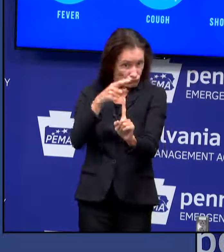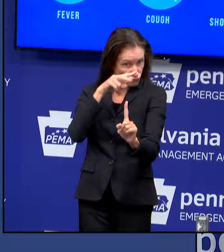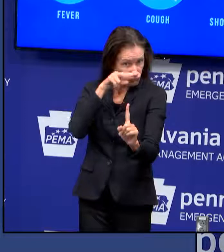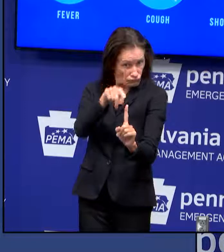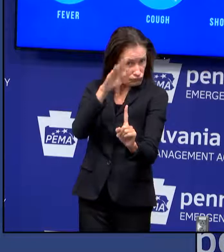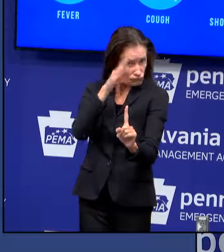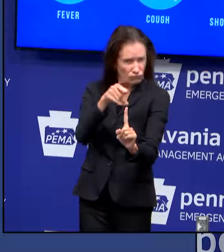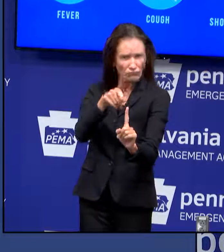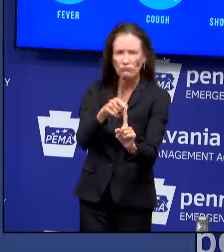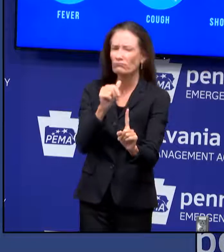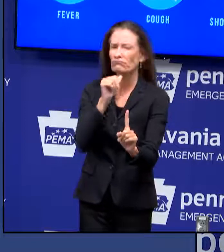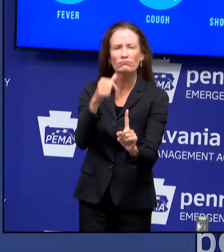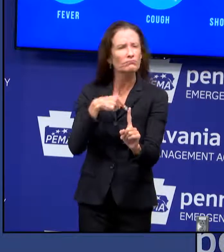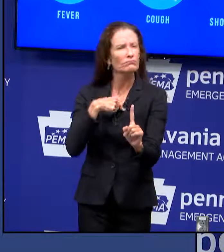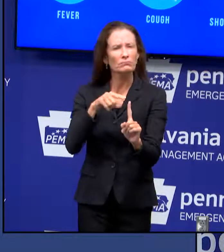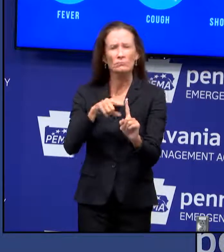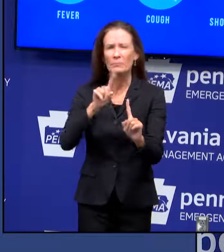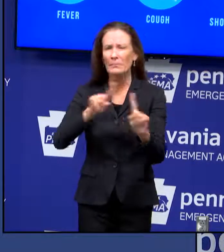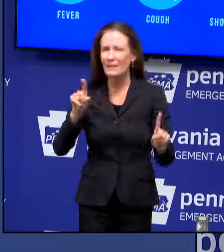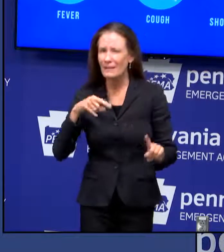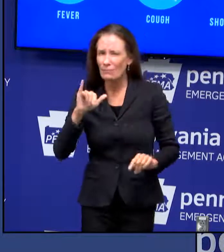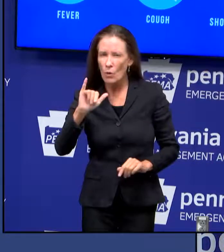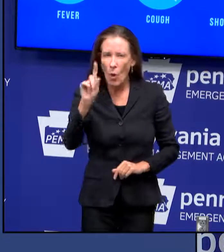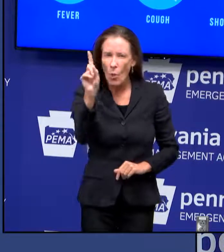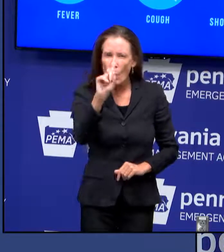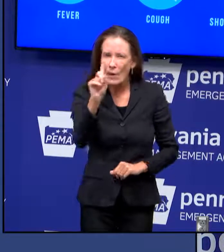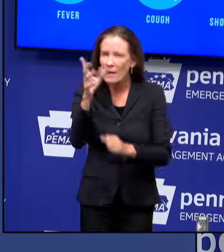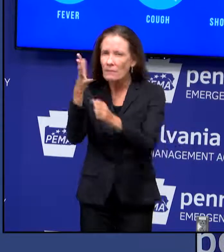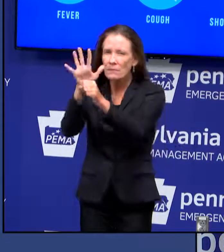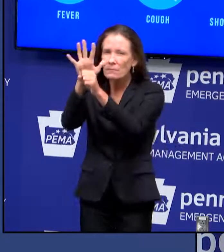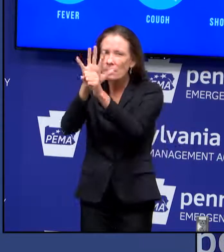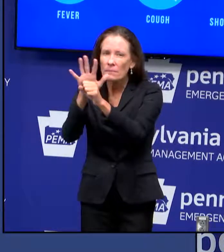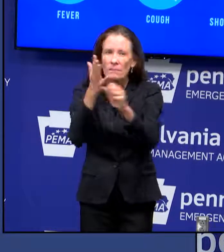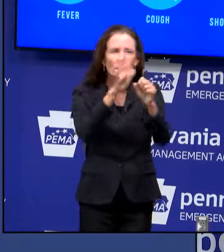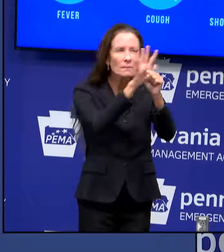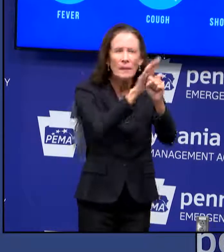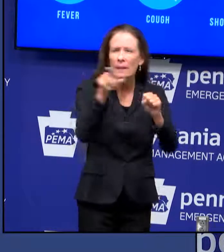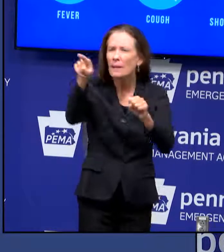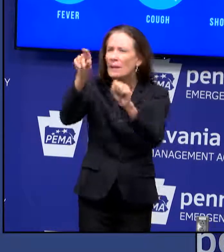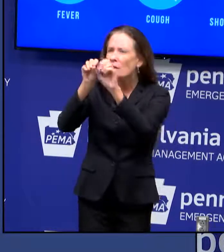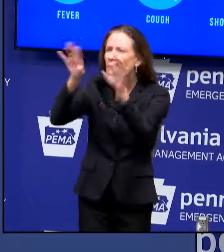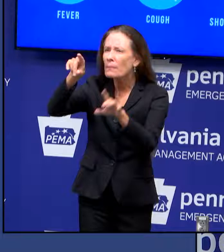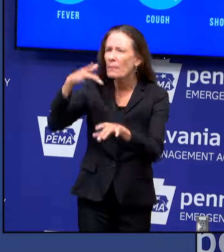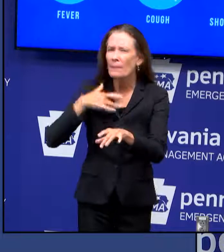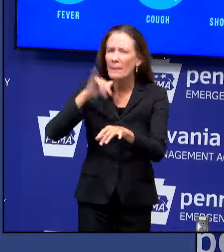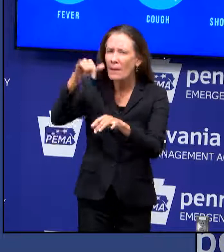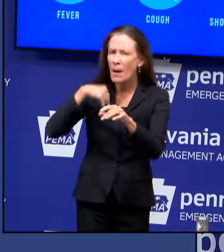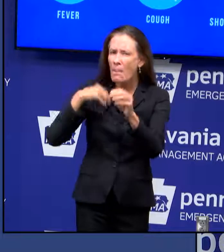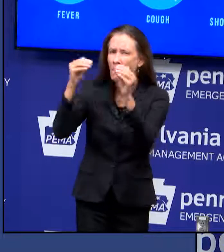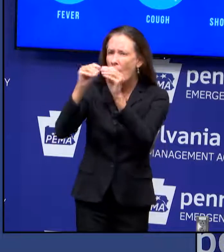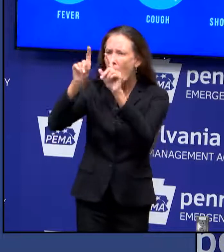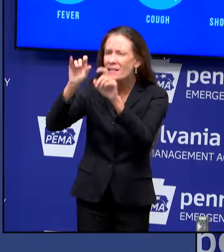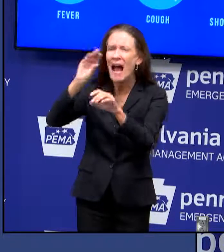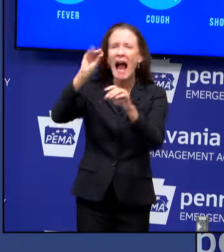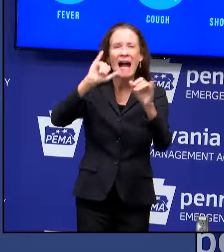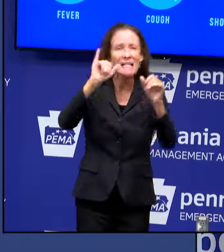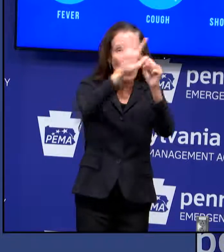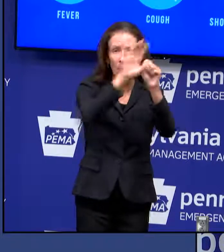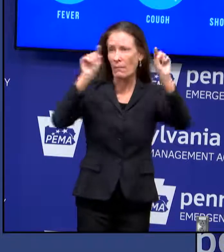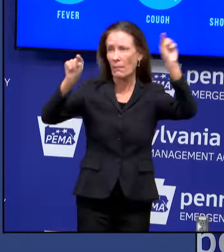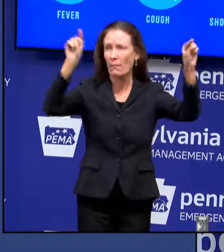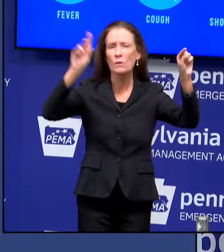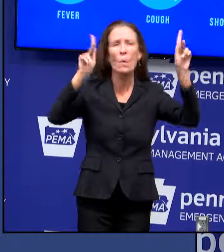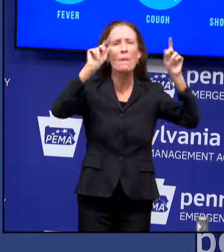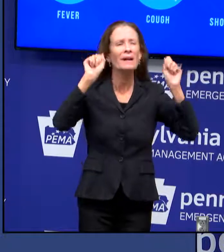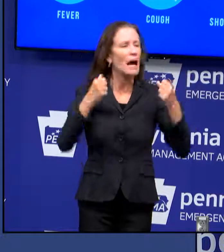how accessible those tests are, how easily people can get to them. At the height of the first